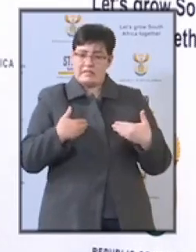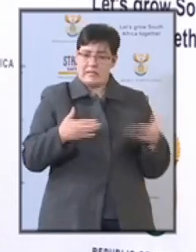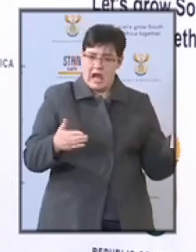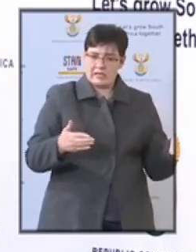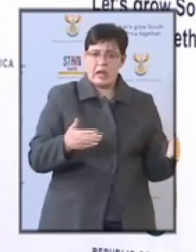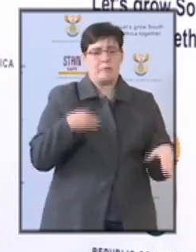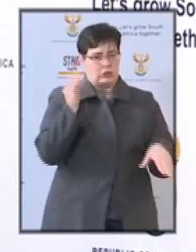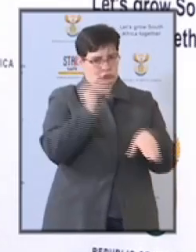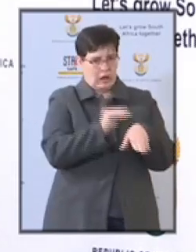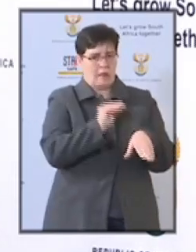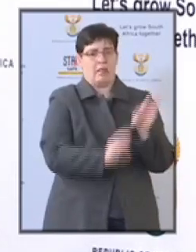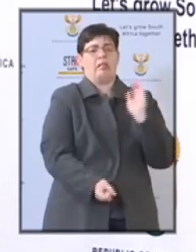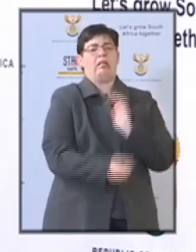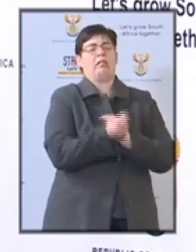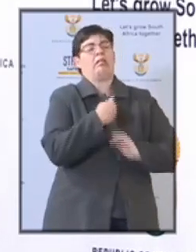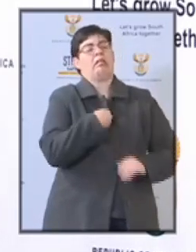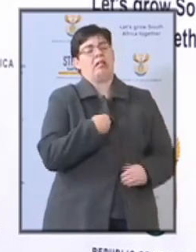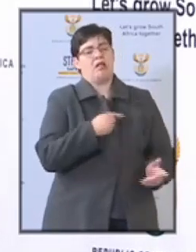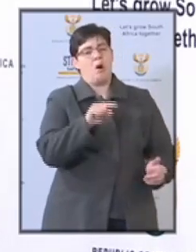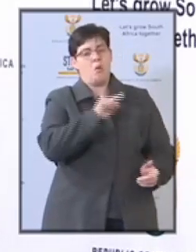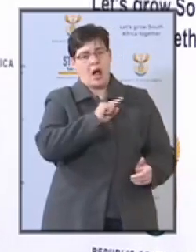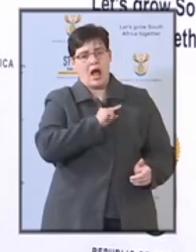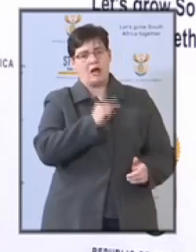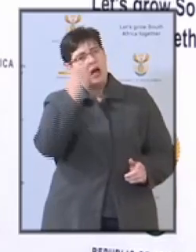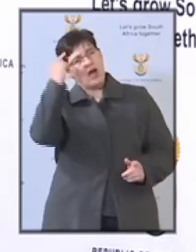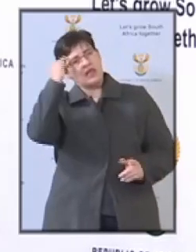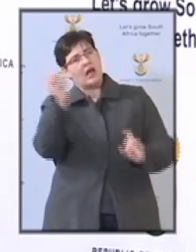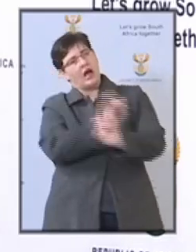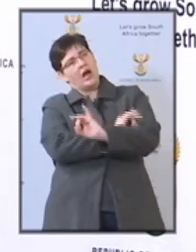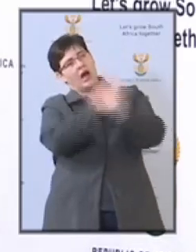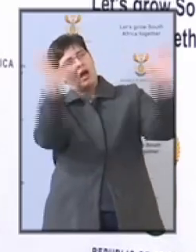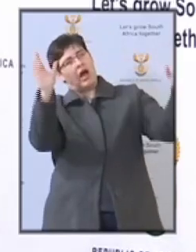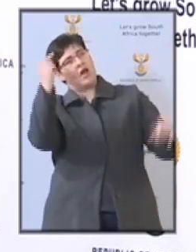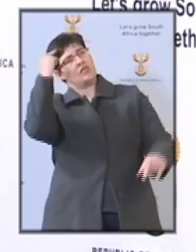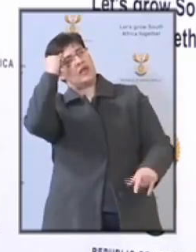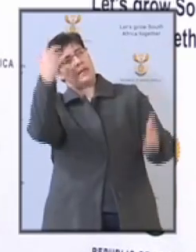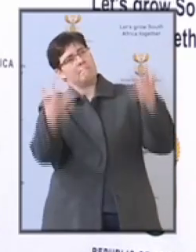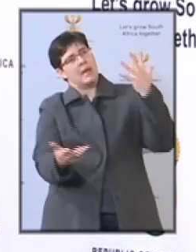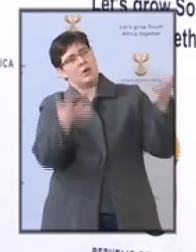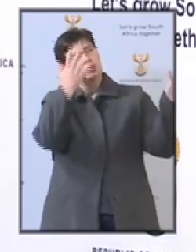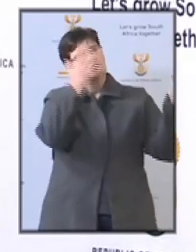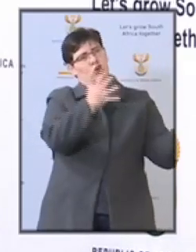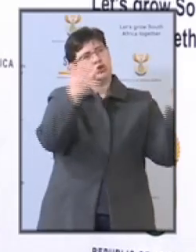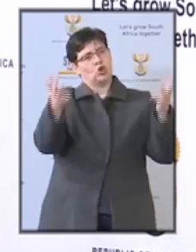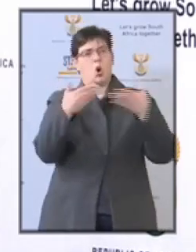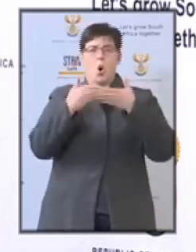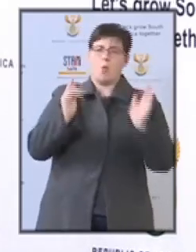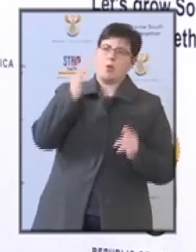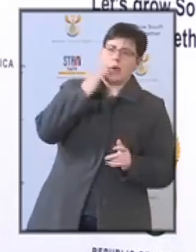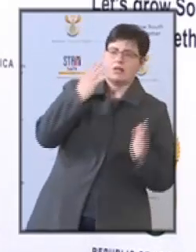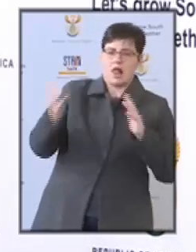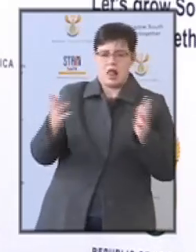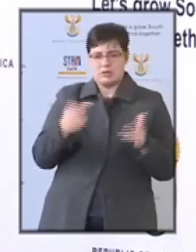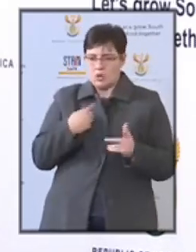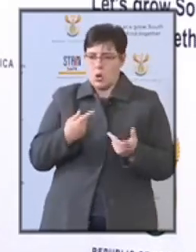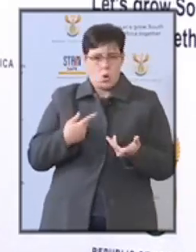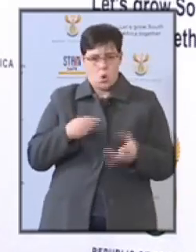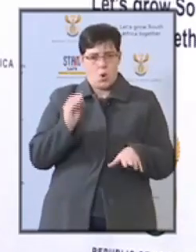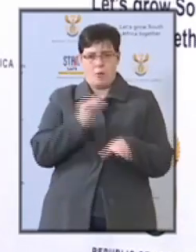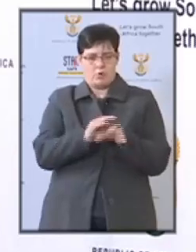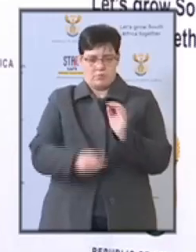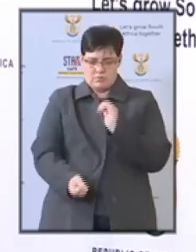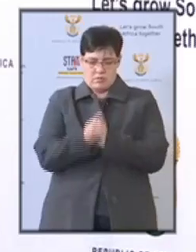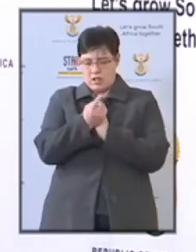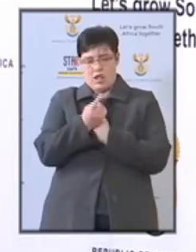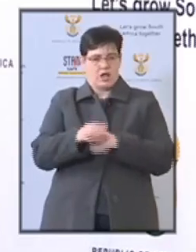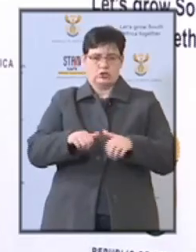got myself into trouble because I used my own projections to determine how we'd be able to open. And then there were a